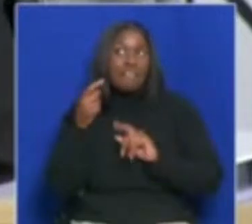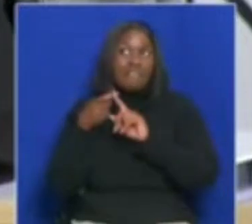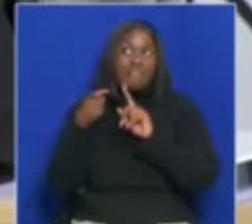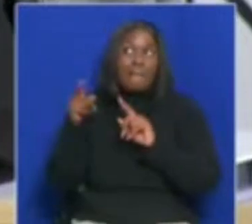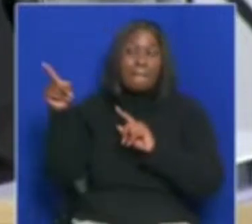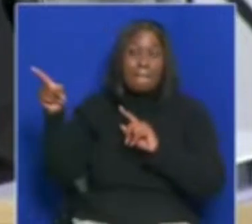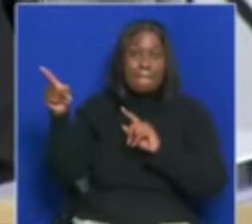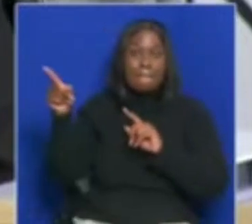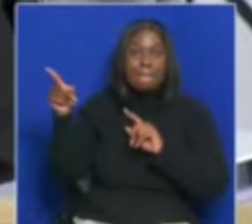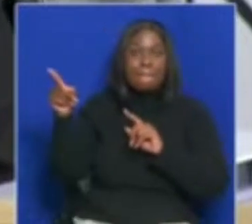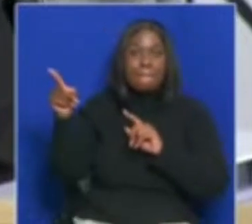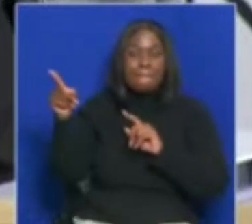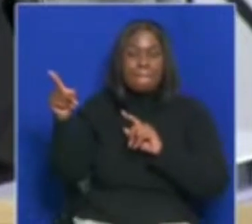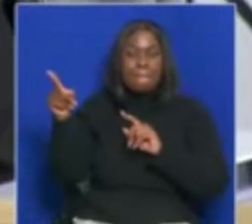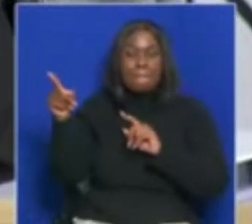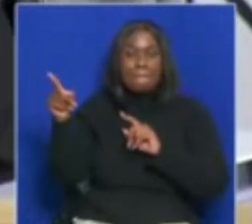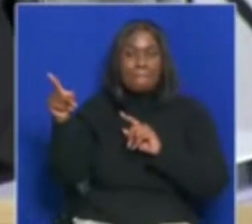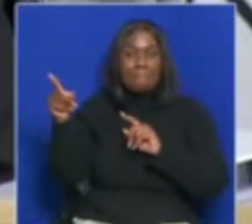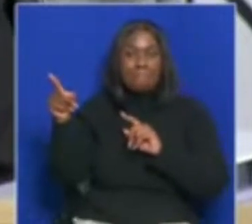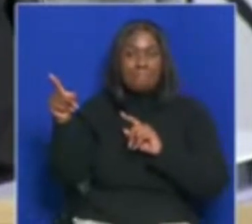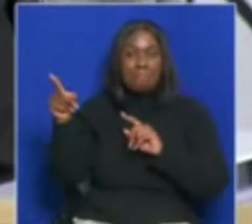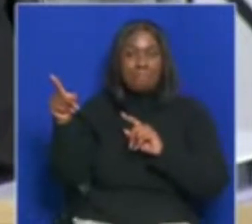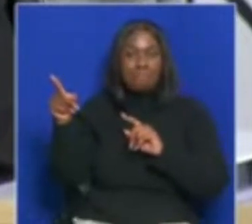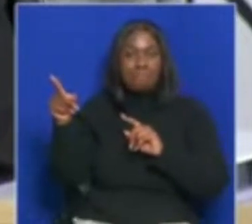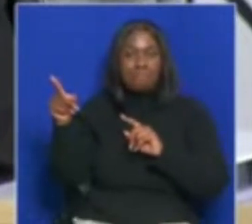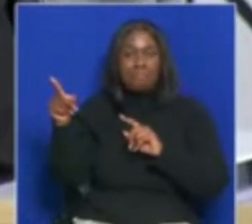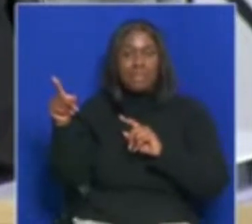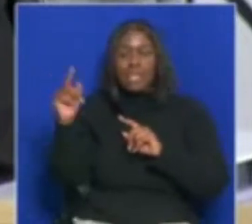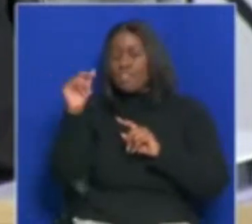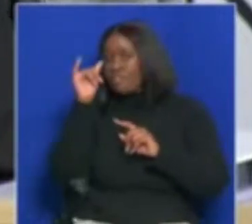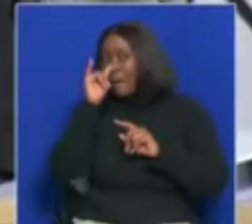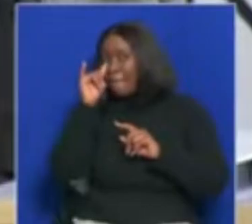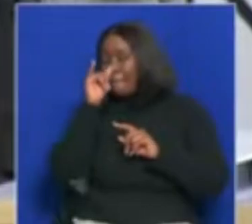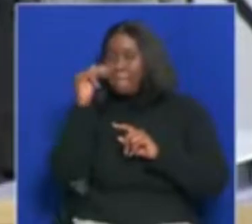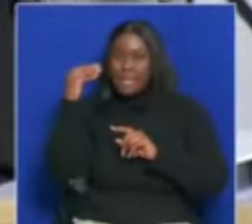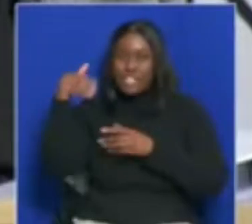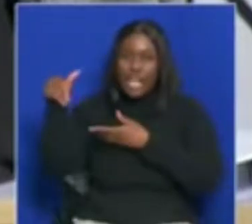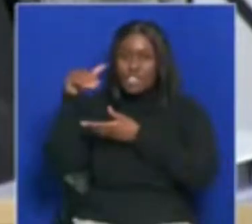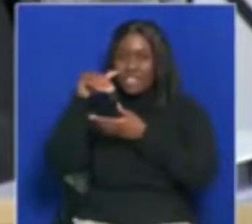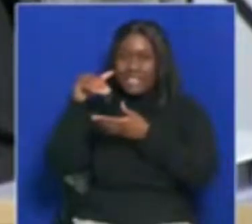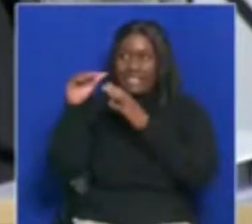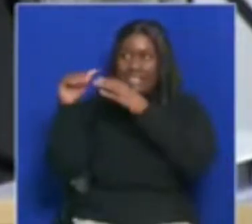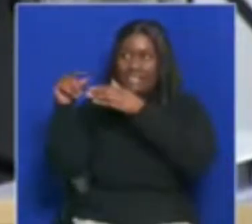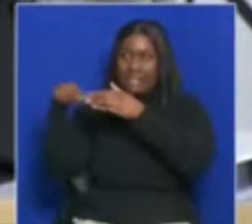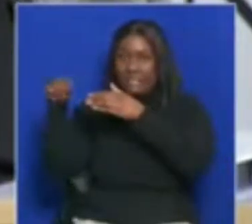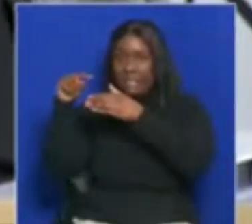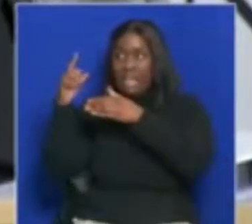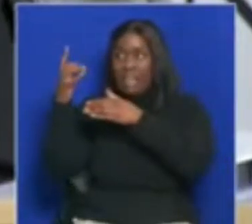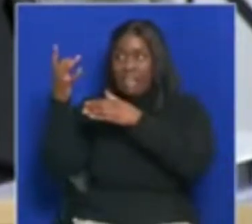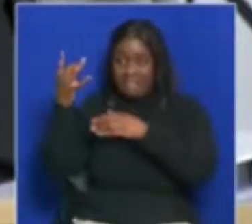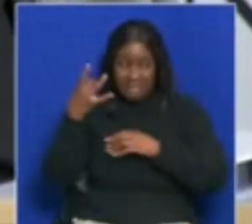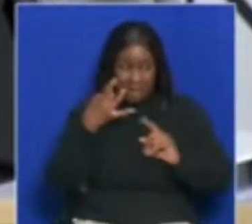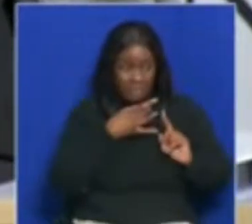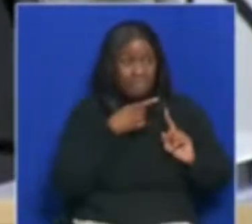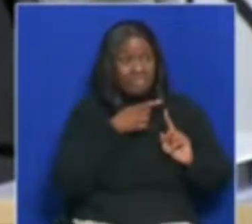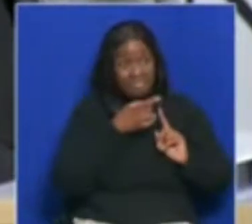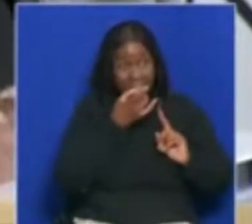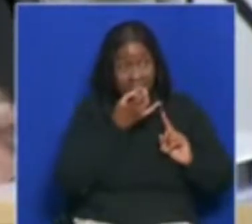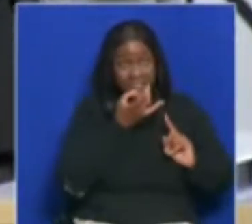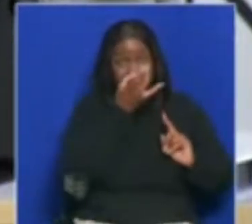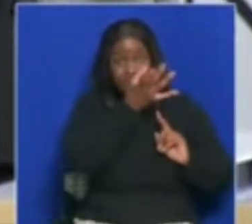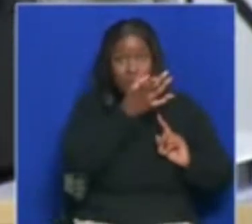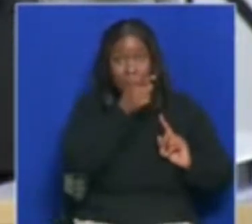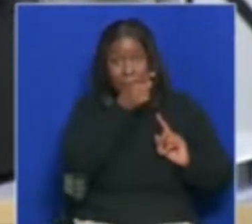reliable crime intelligence source, and they are passing that information over to him that they